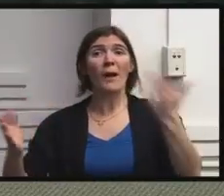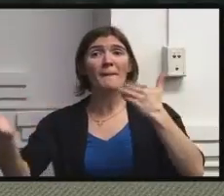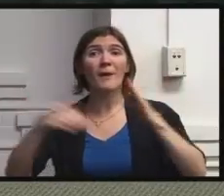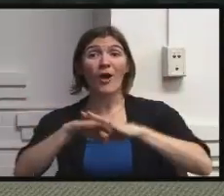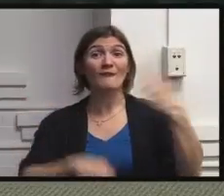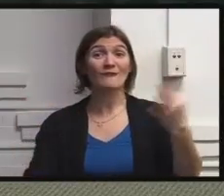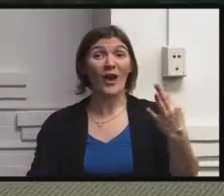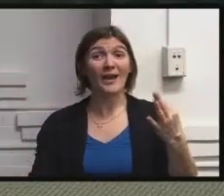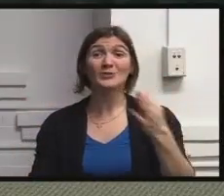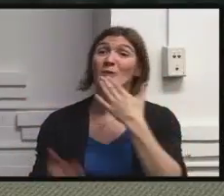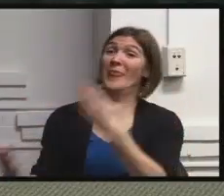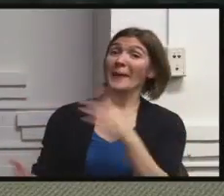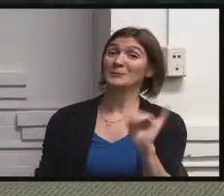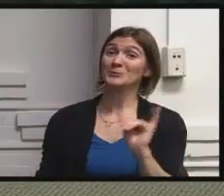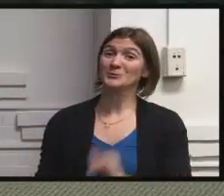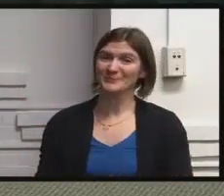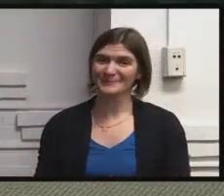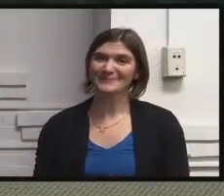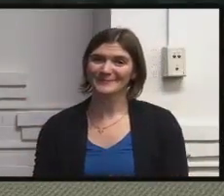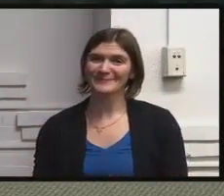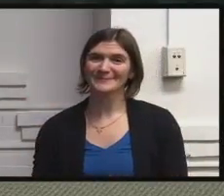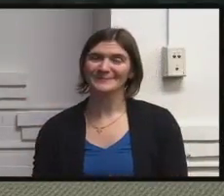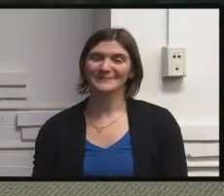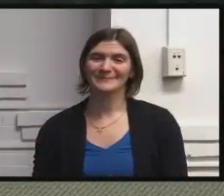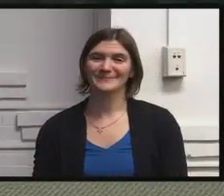and thank him for his service.